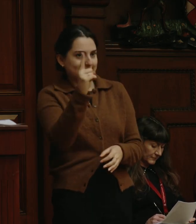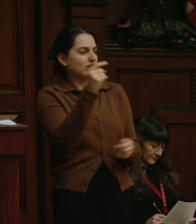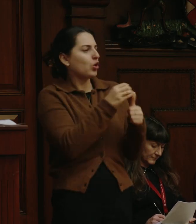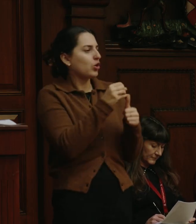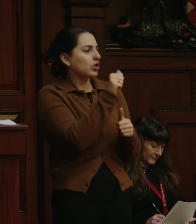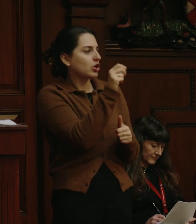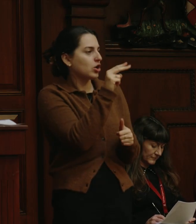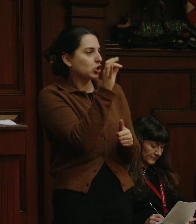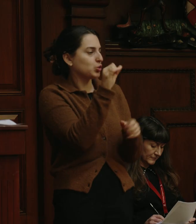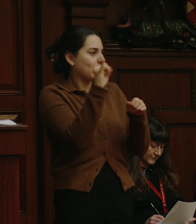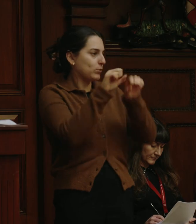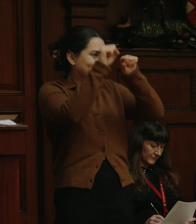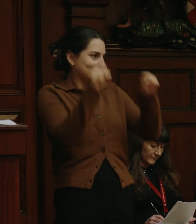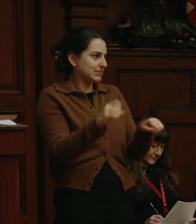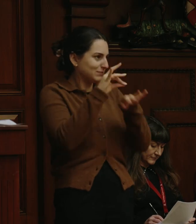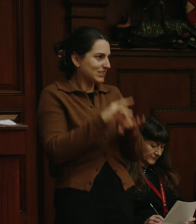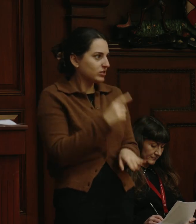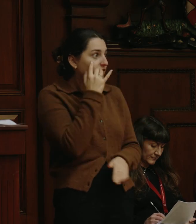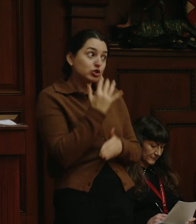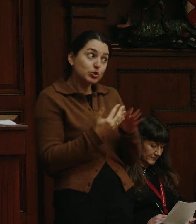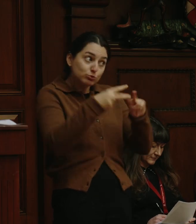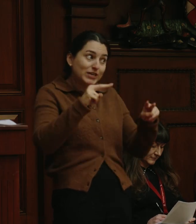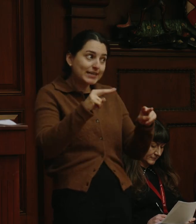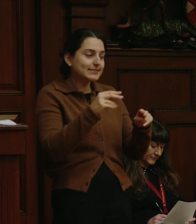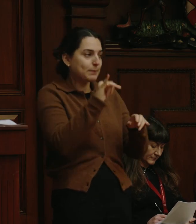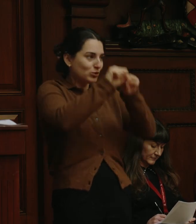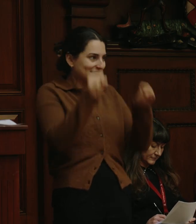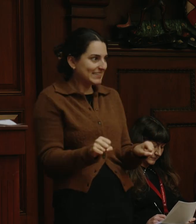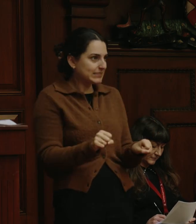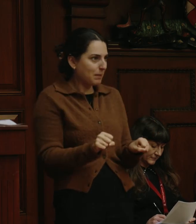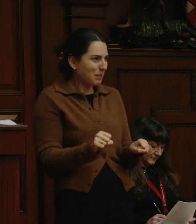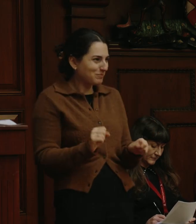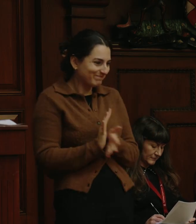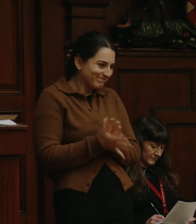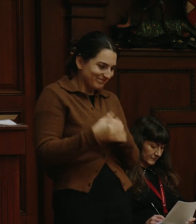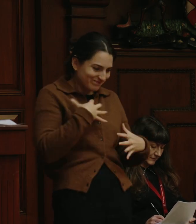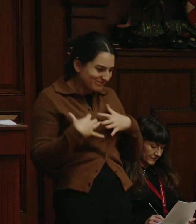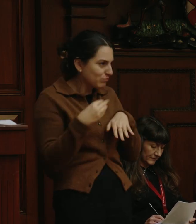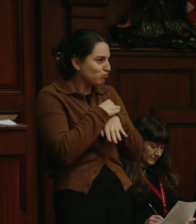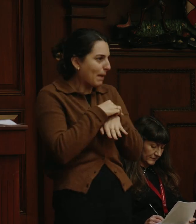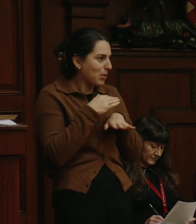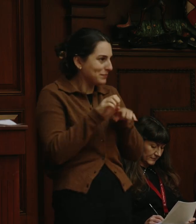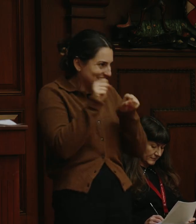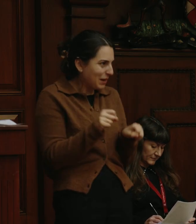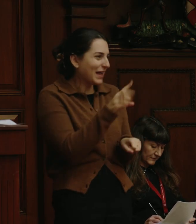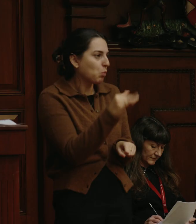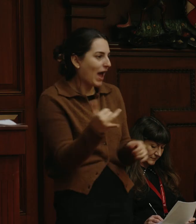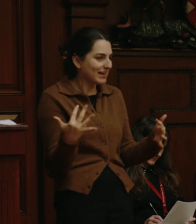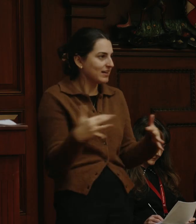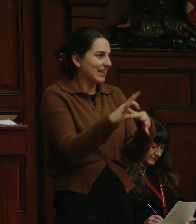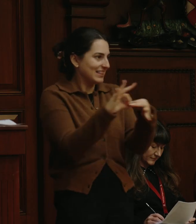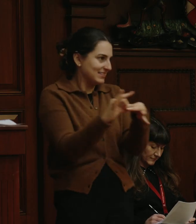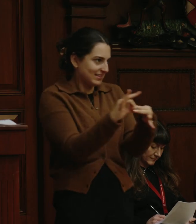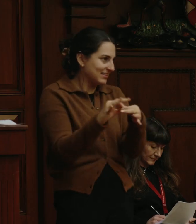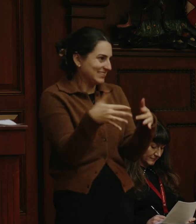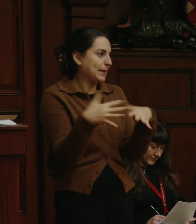we see that there are some genes in the immune system that have gone awry in both conditions. So that is really, I think, the origin of